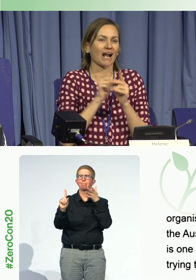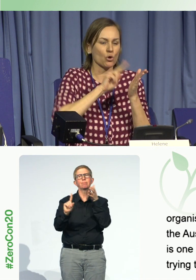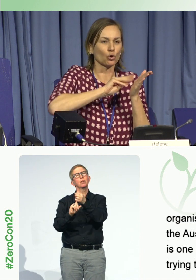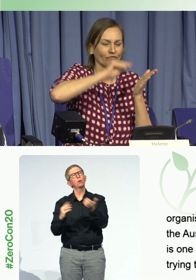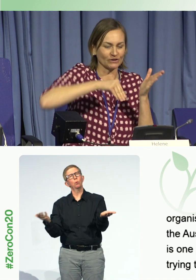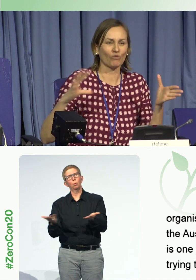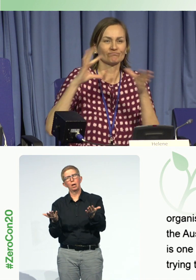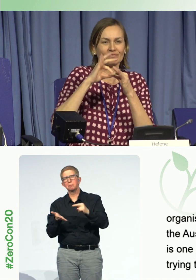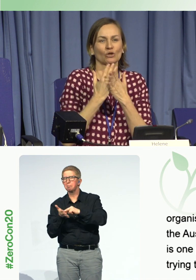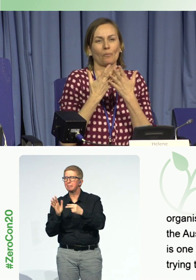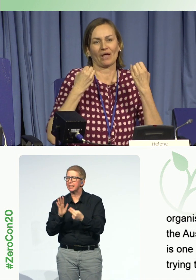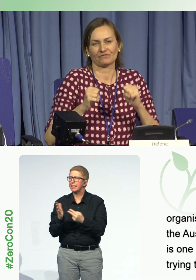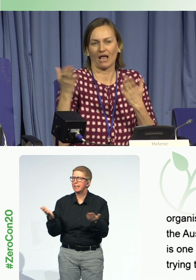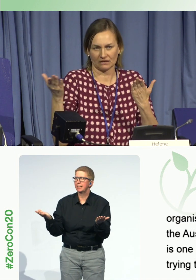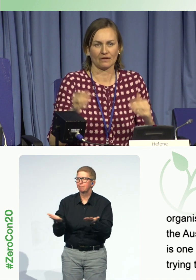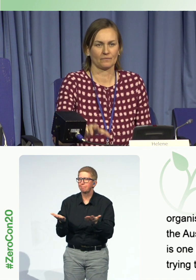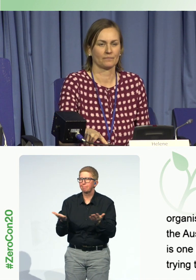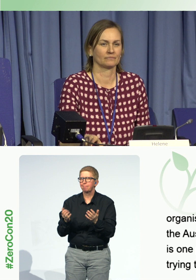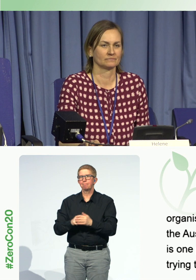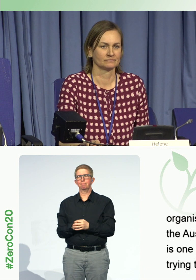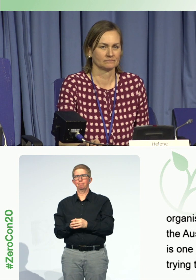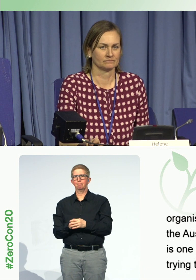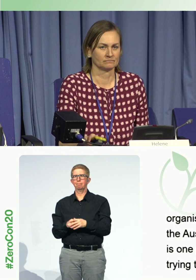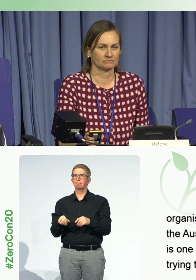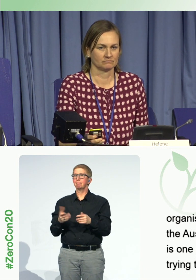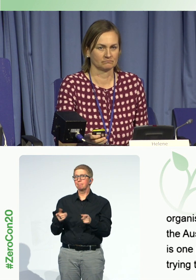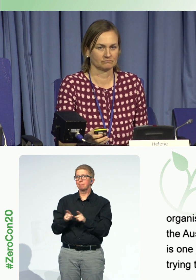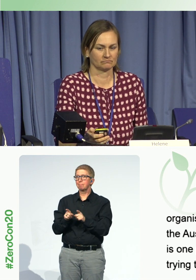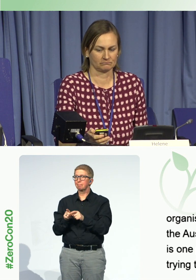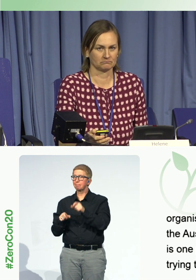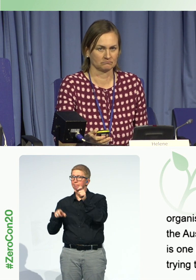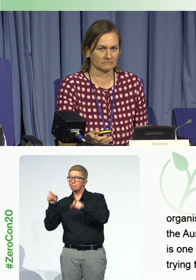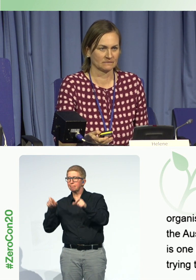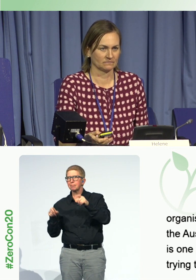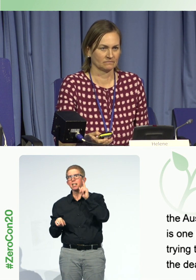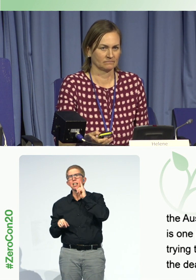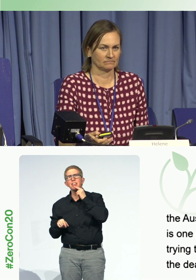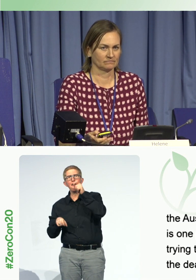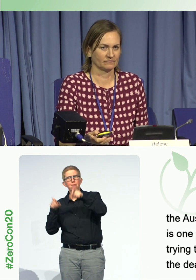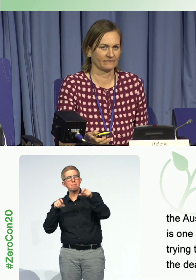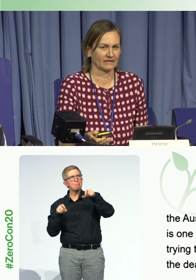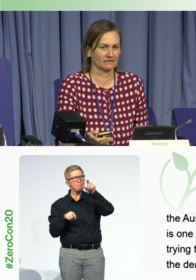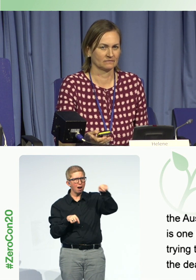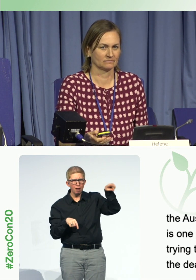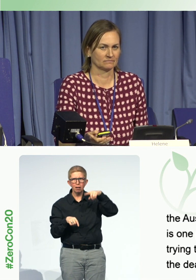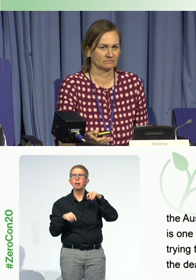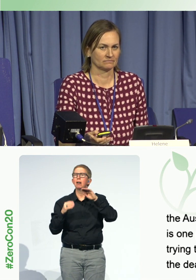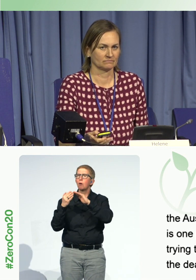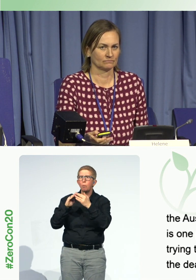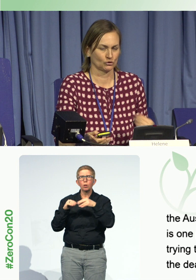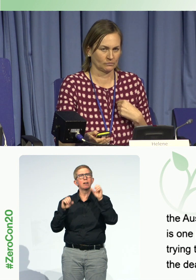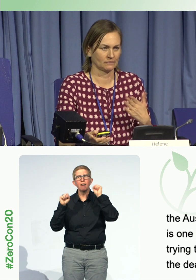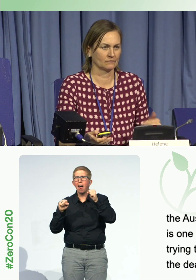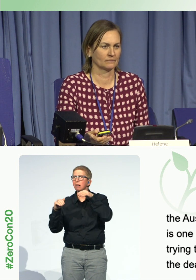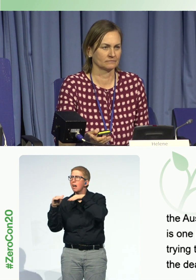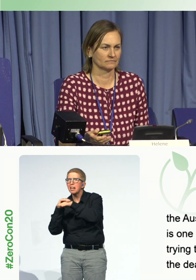is to allow the deaf community access to the same information and the